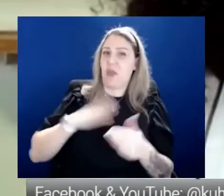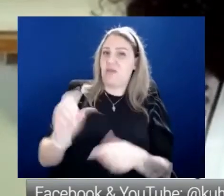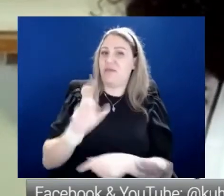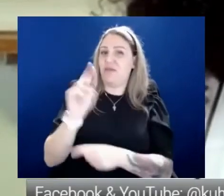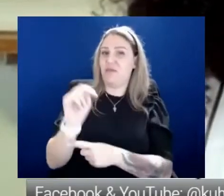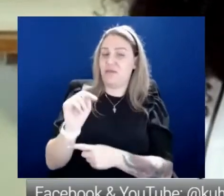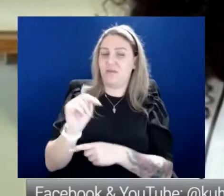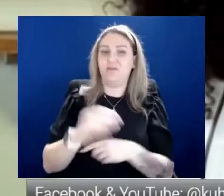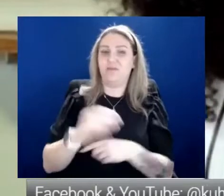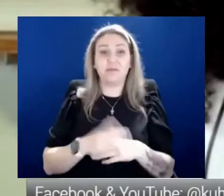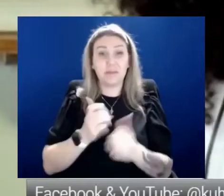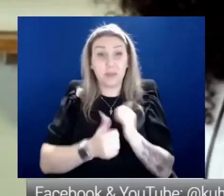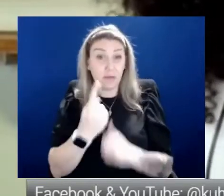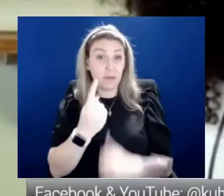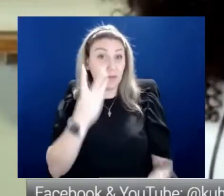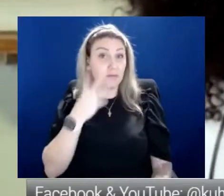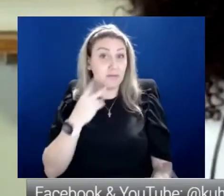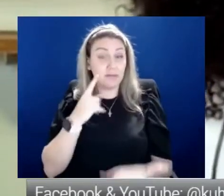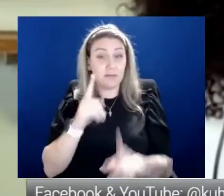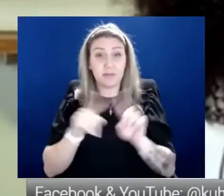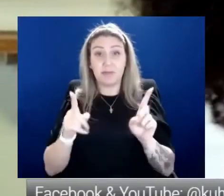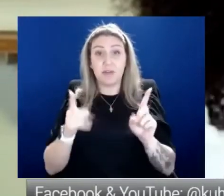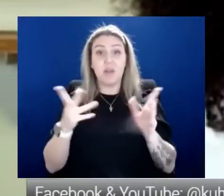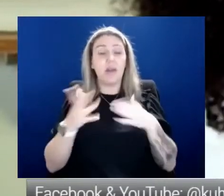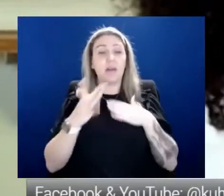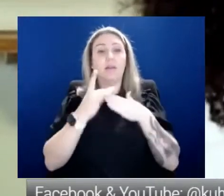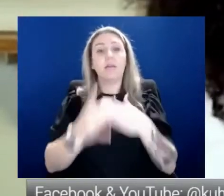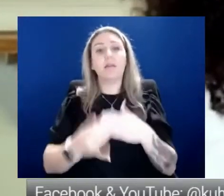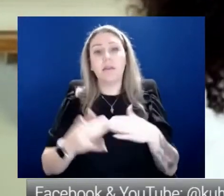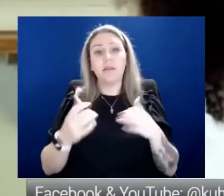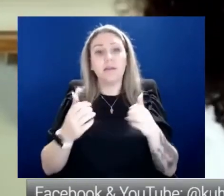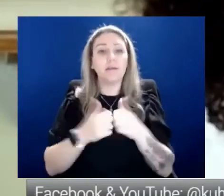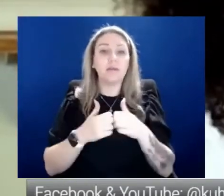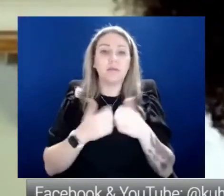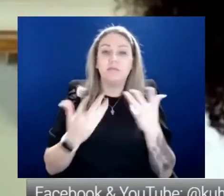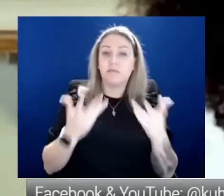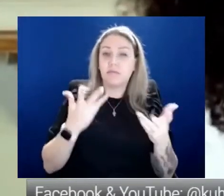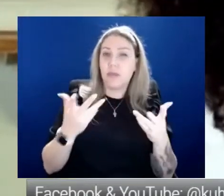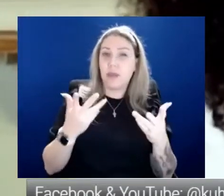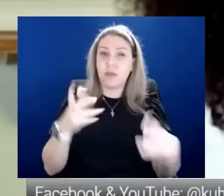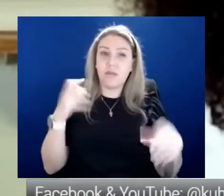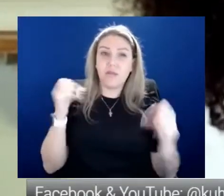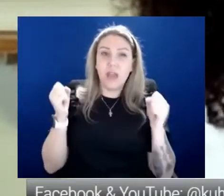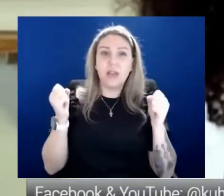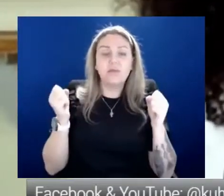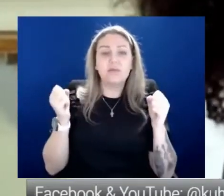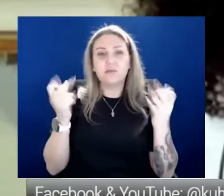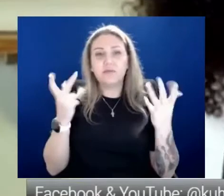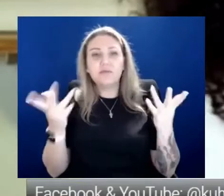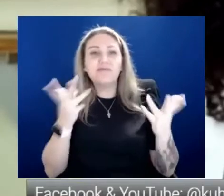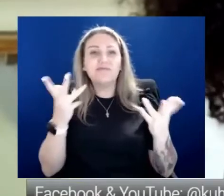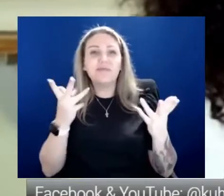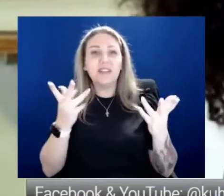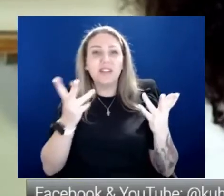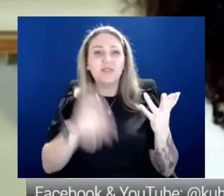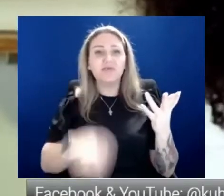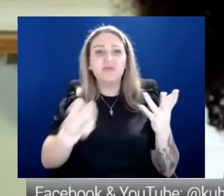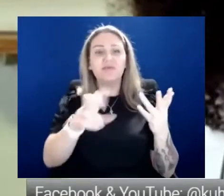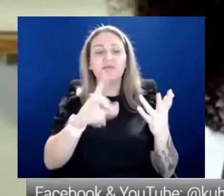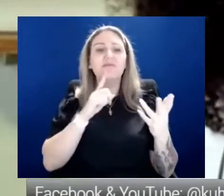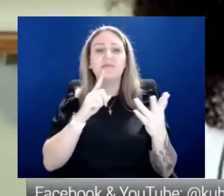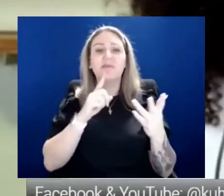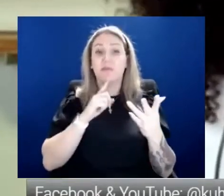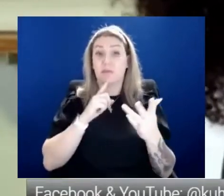is different. What led me on, I would say, maybe a faster track was the fact that at the time, there